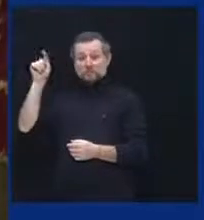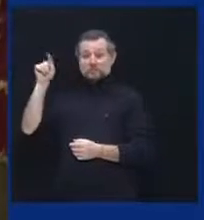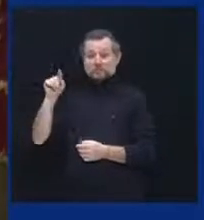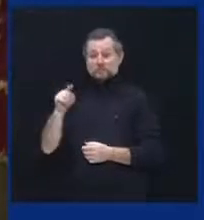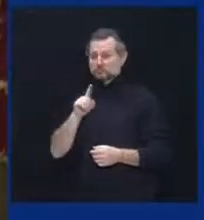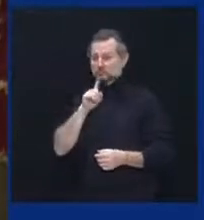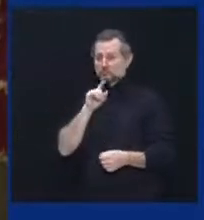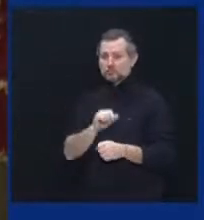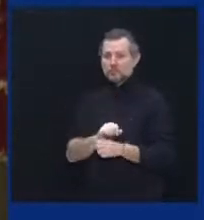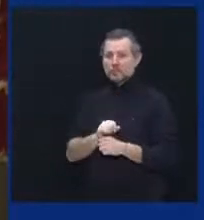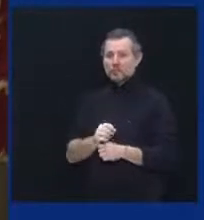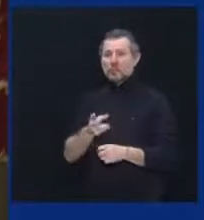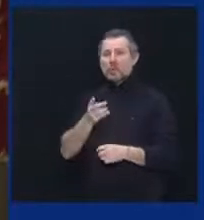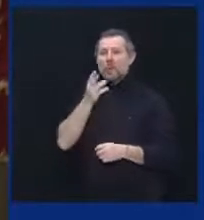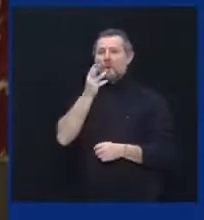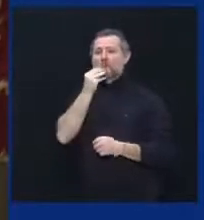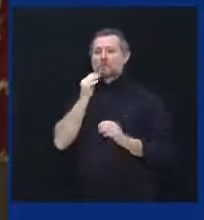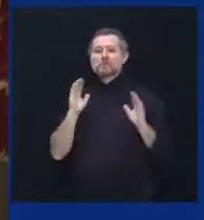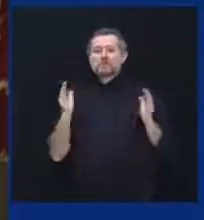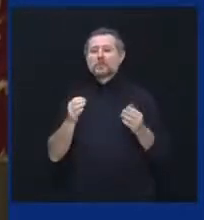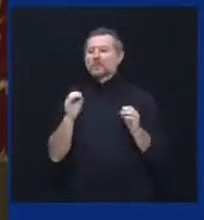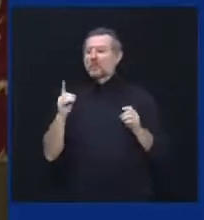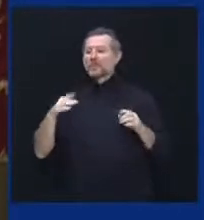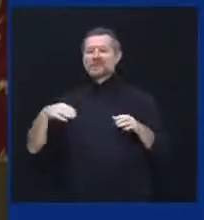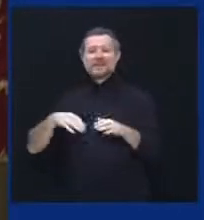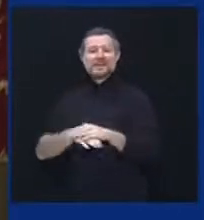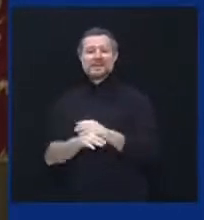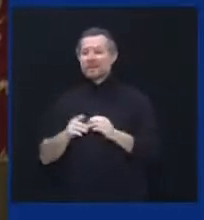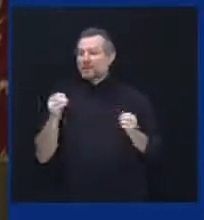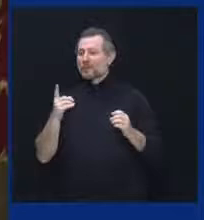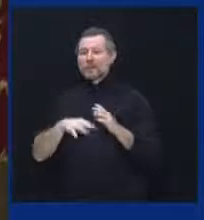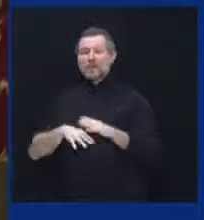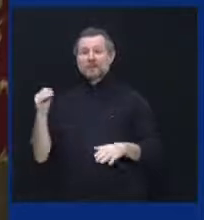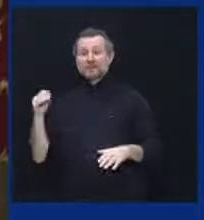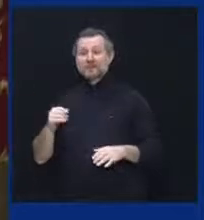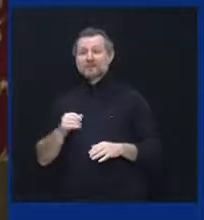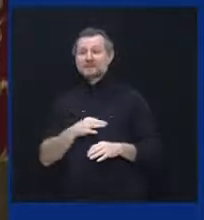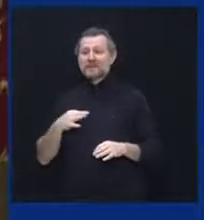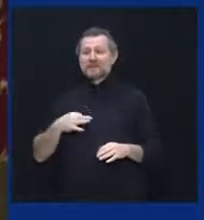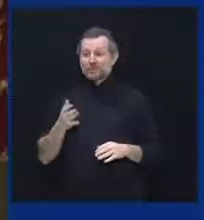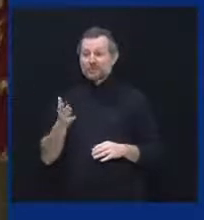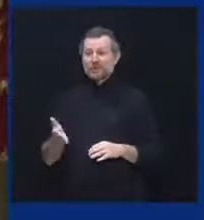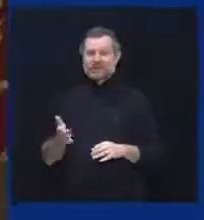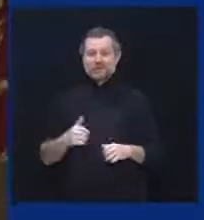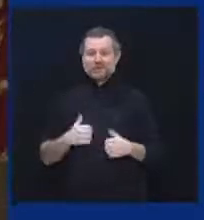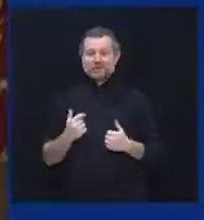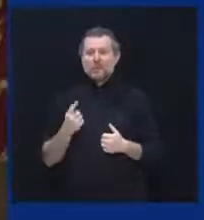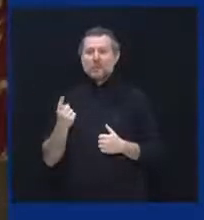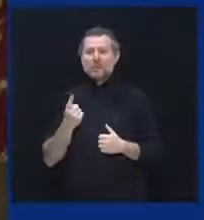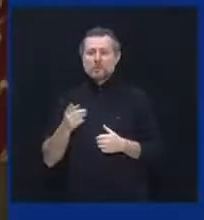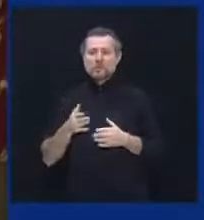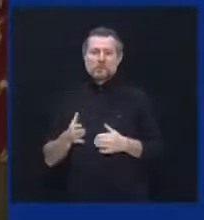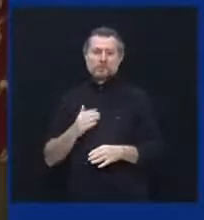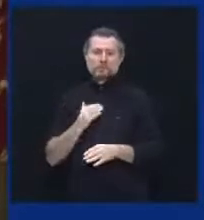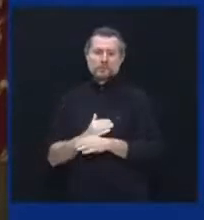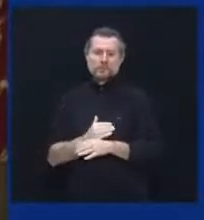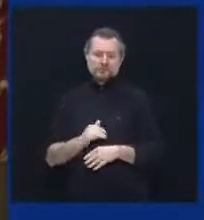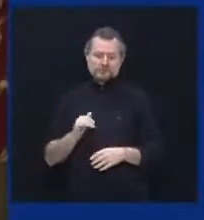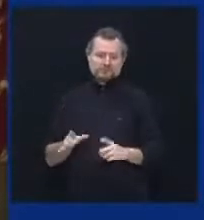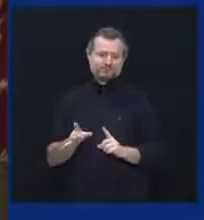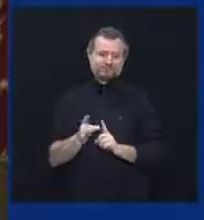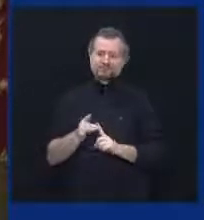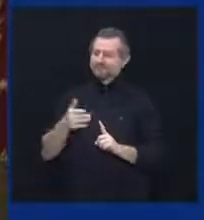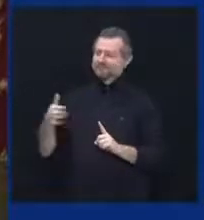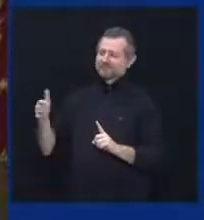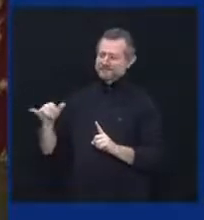hermetically sealed it and didn't let anyone go in and out, and the staff lived there. And short of that, this is something that is very difficult, although we all get